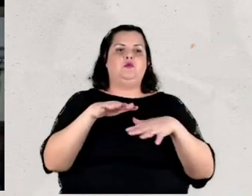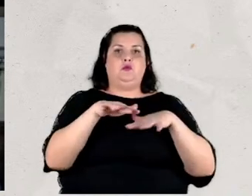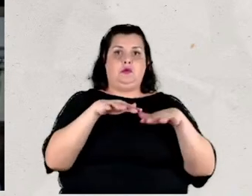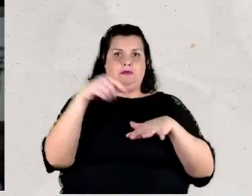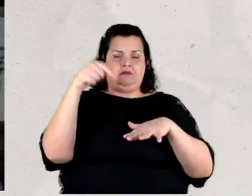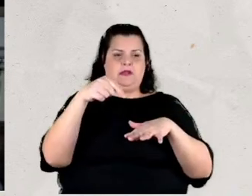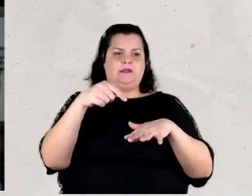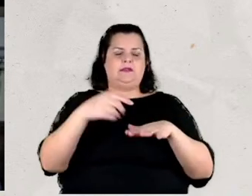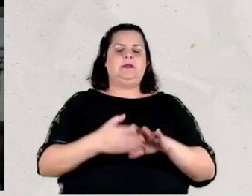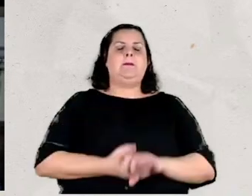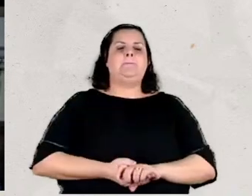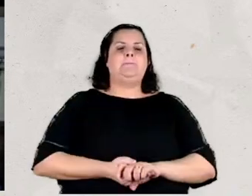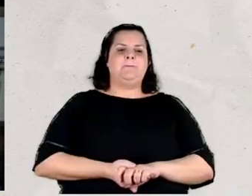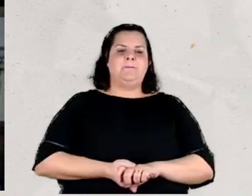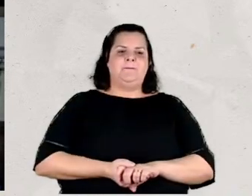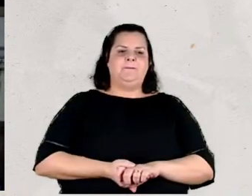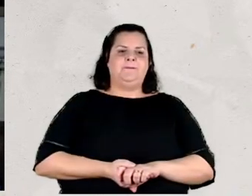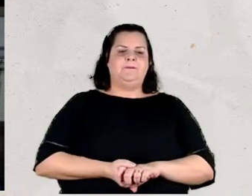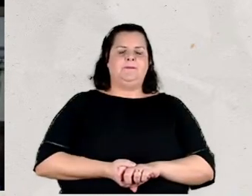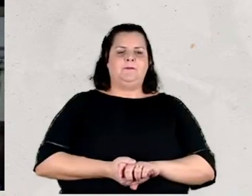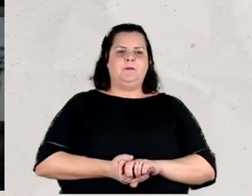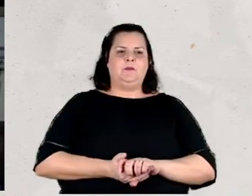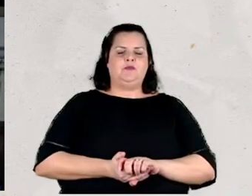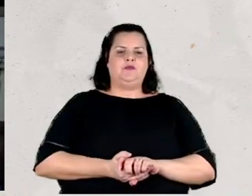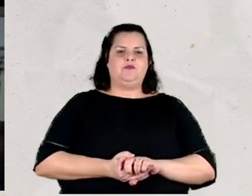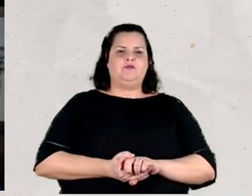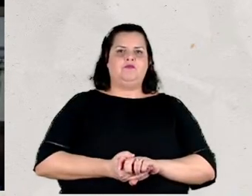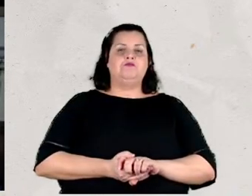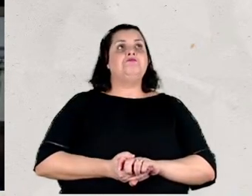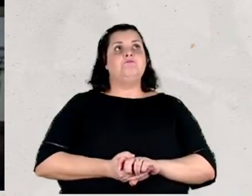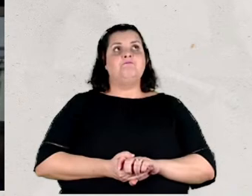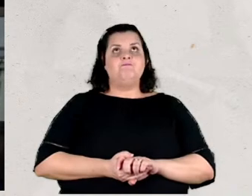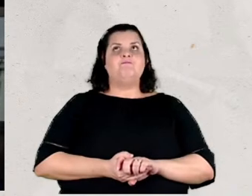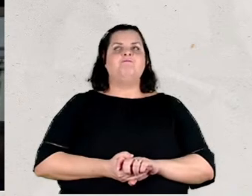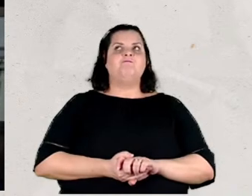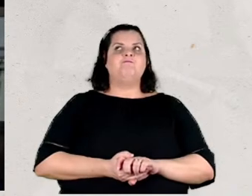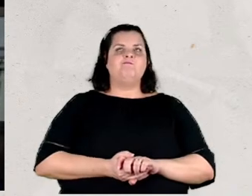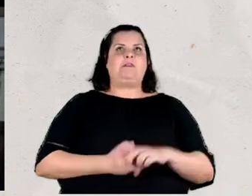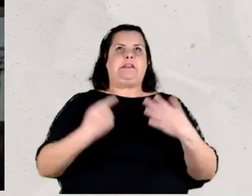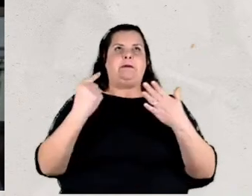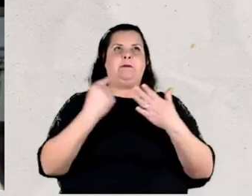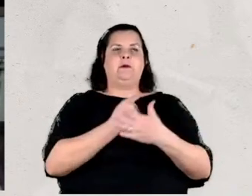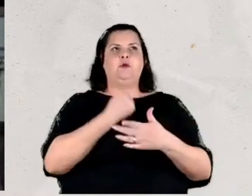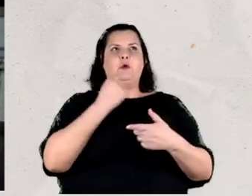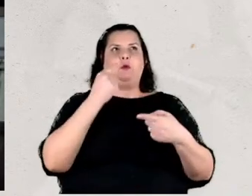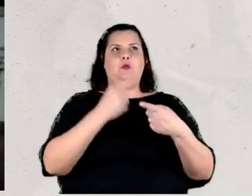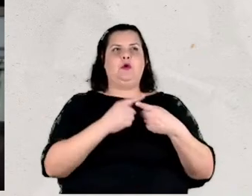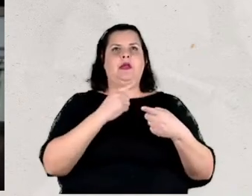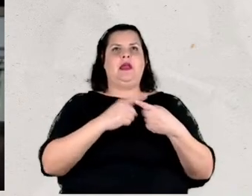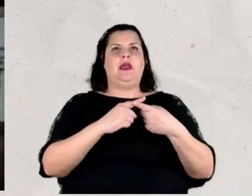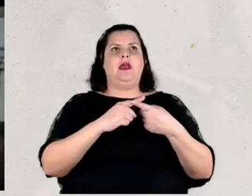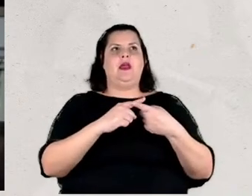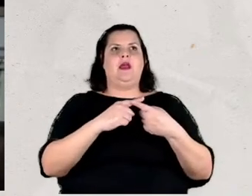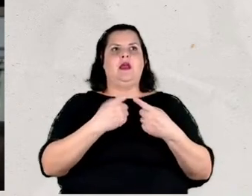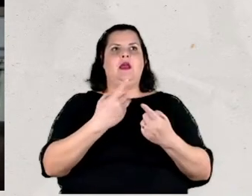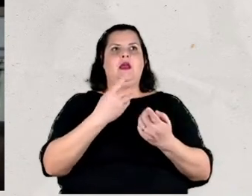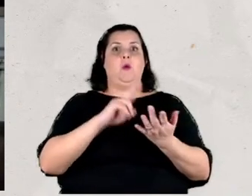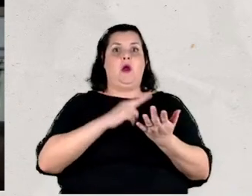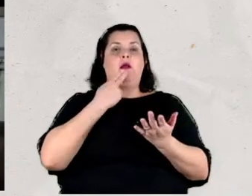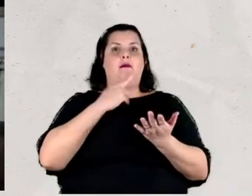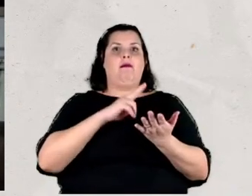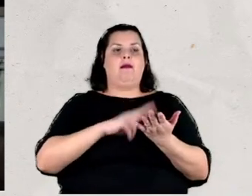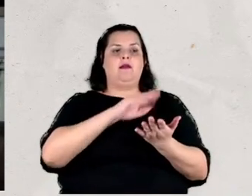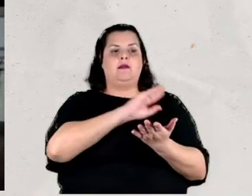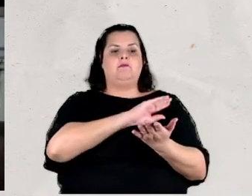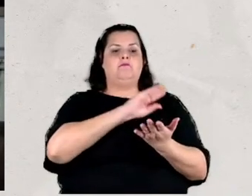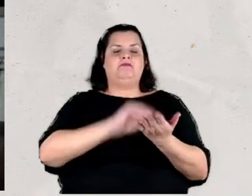Why did I, is the question, why did I include them? Yes. What is the objective? You